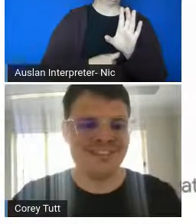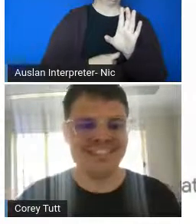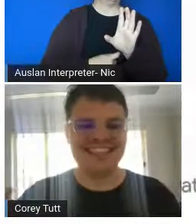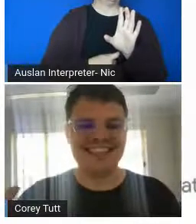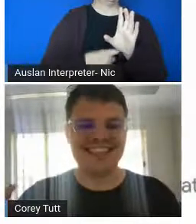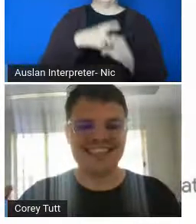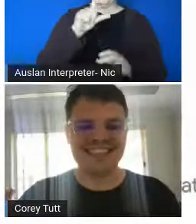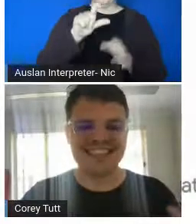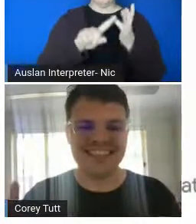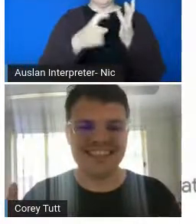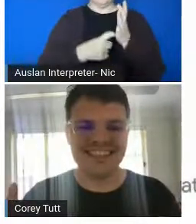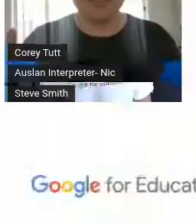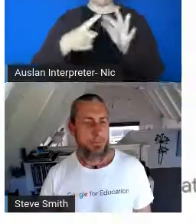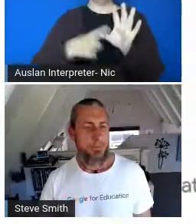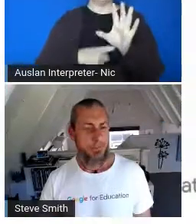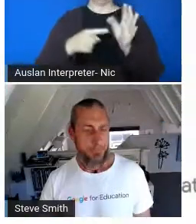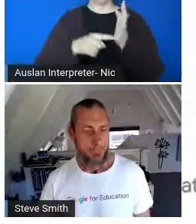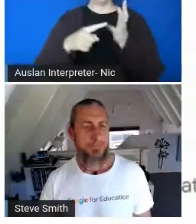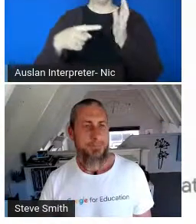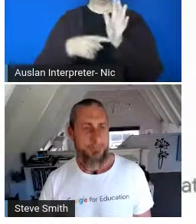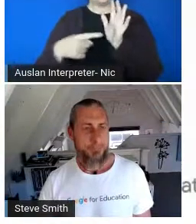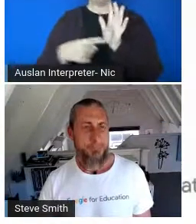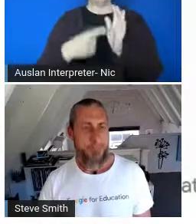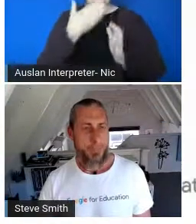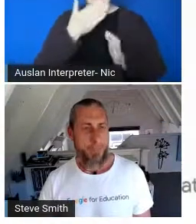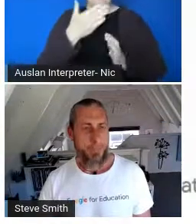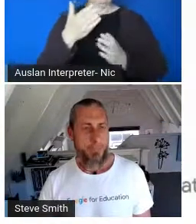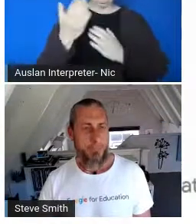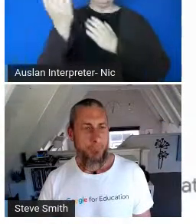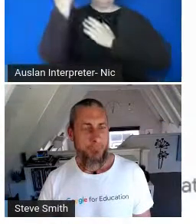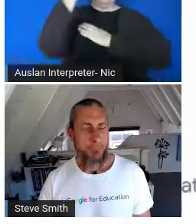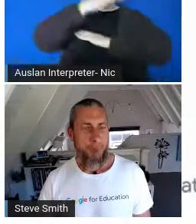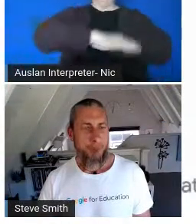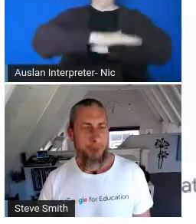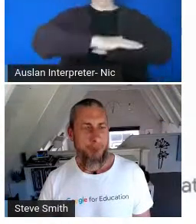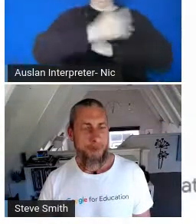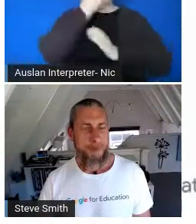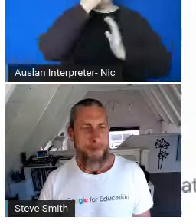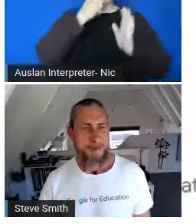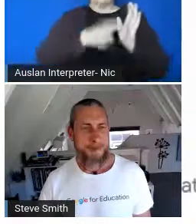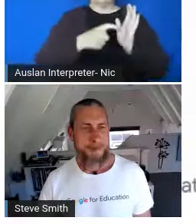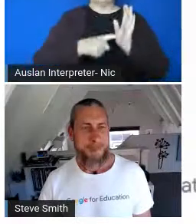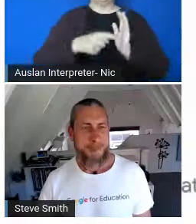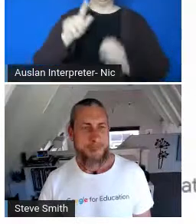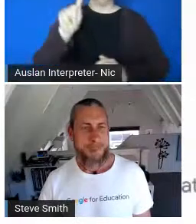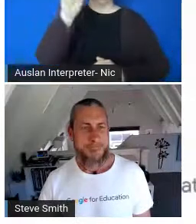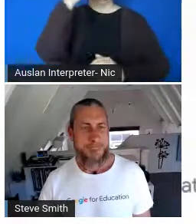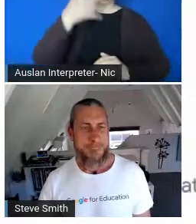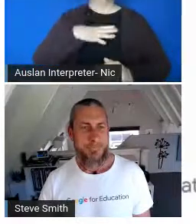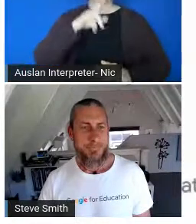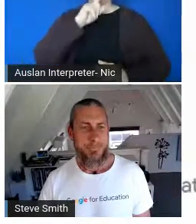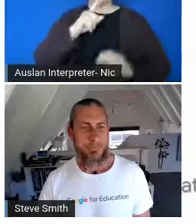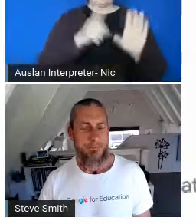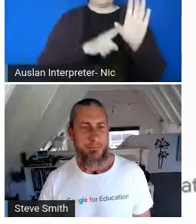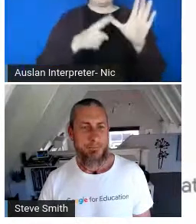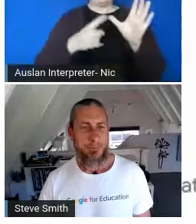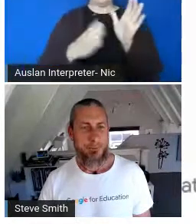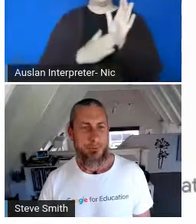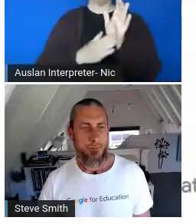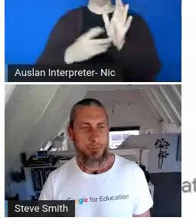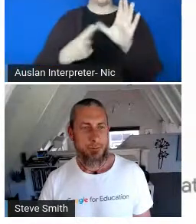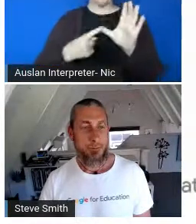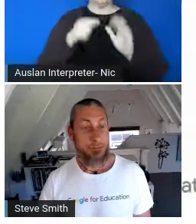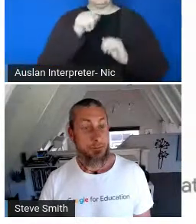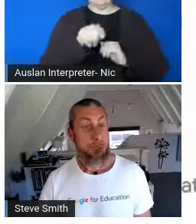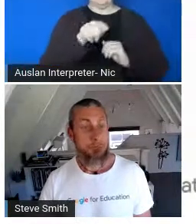an acknowledgement to country. Corey, I'll hand over to you. First of all, Yama, and that's hello in my language, which is Kamilaroi